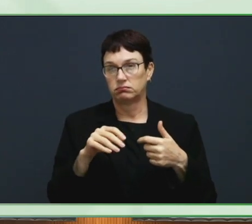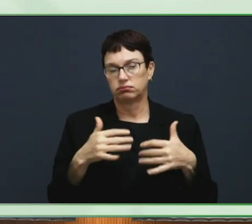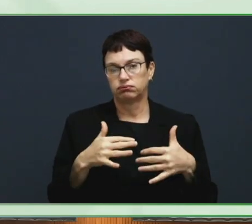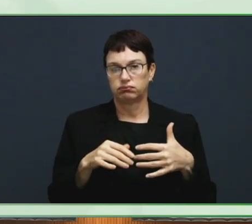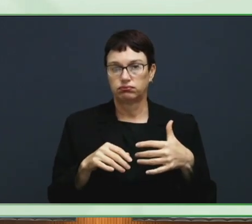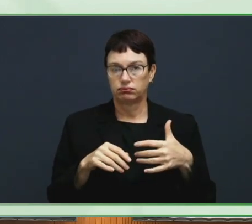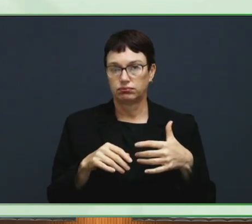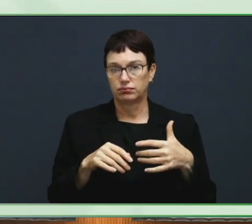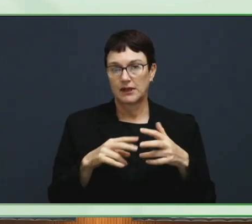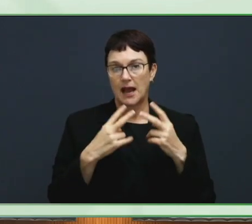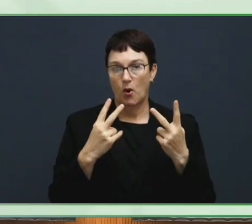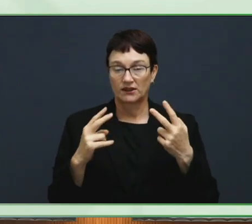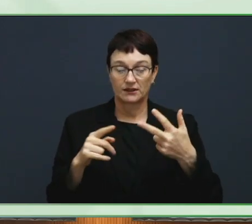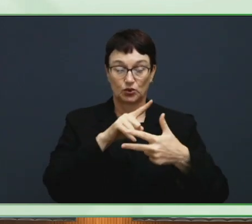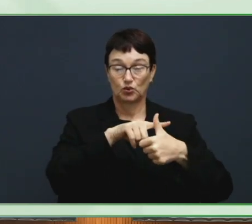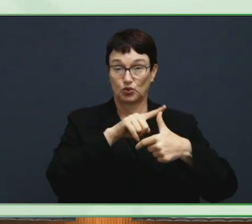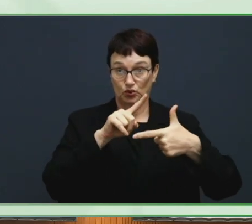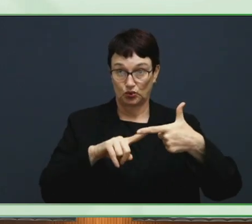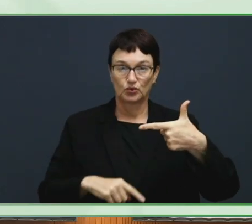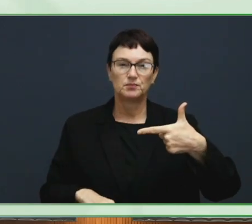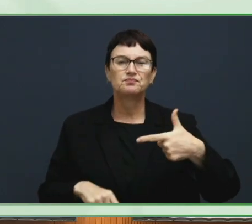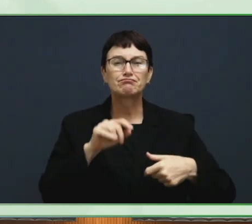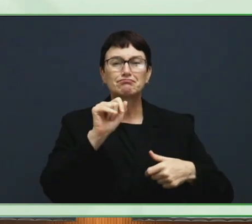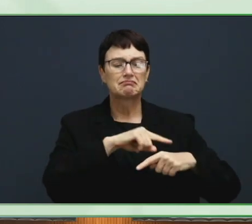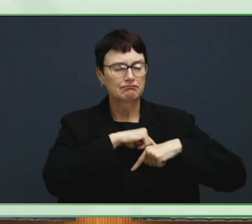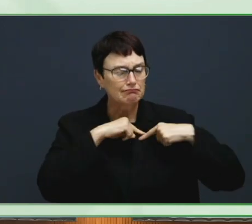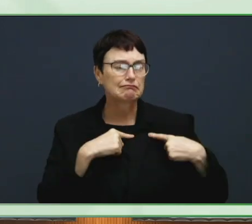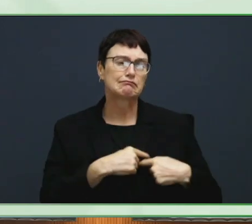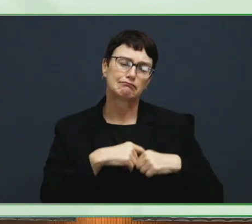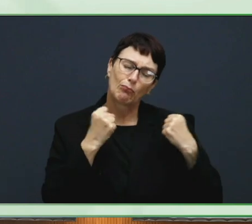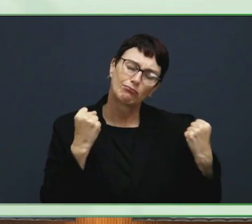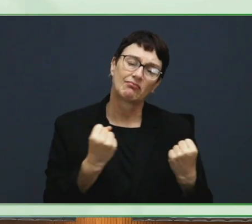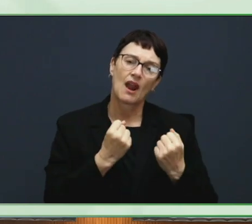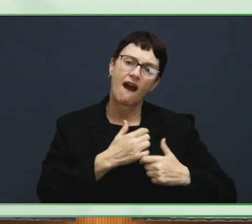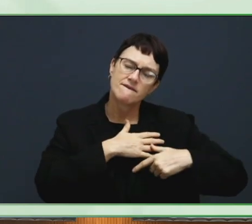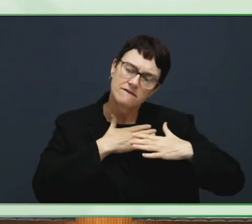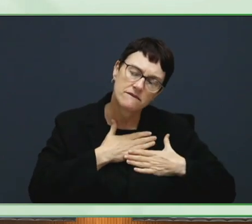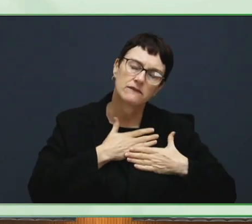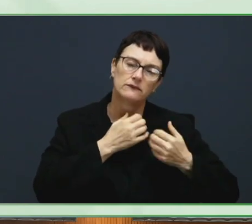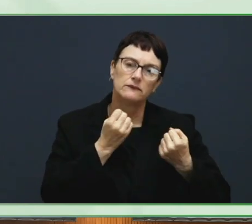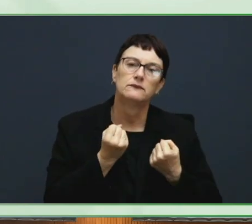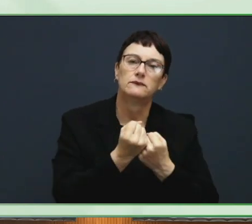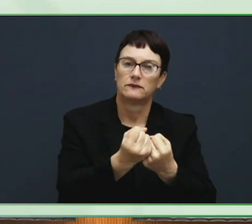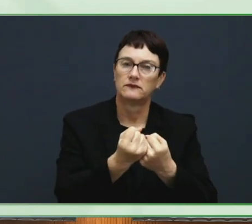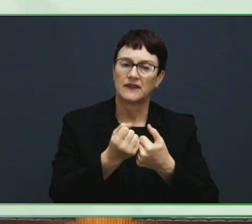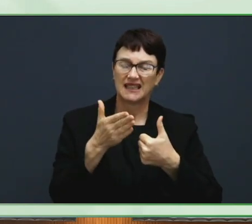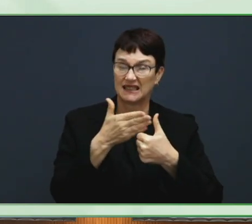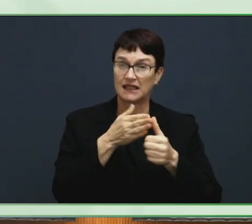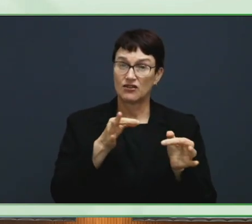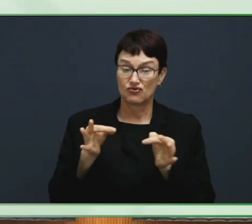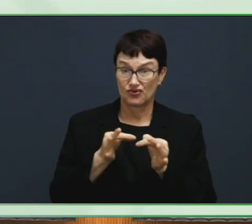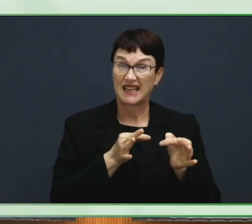a catalyst. Strategic philanthropy especially supports both immediate and